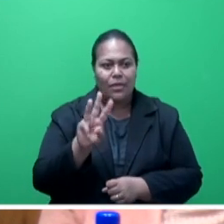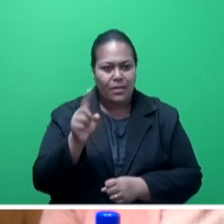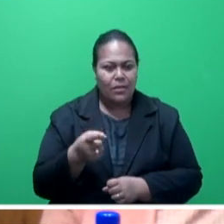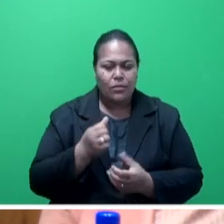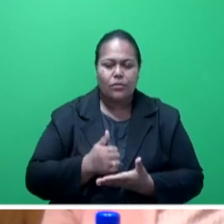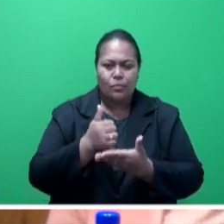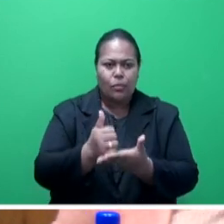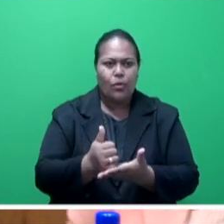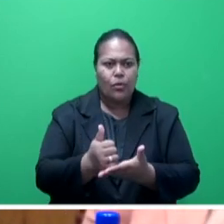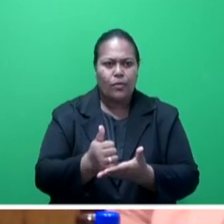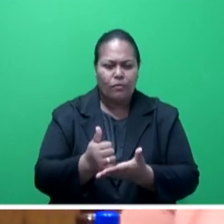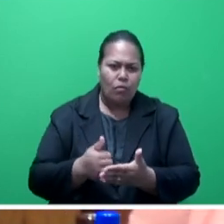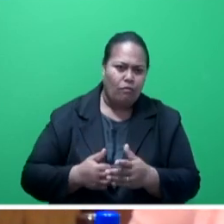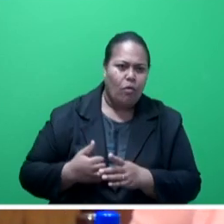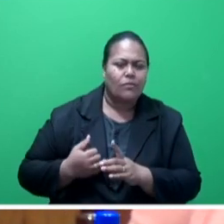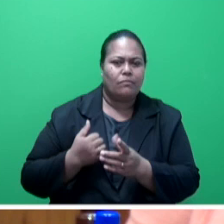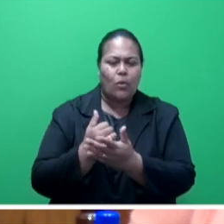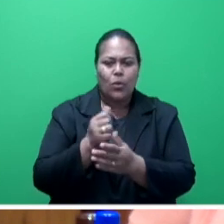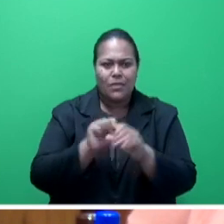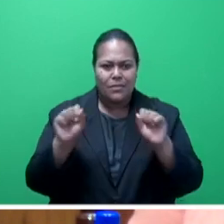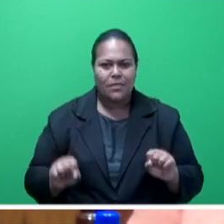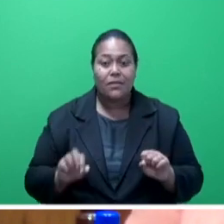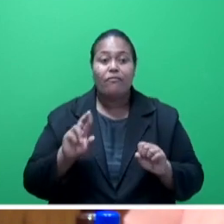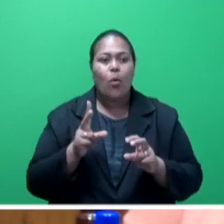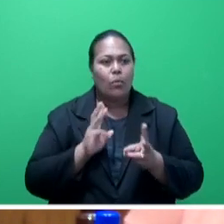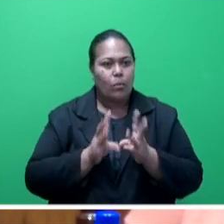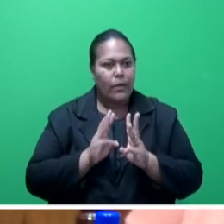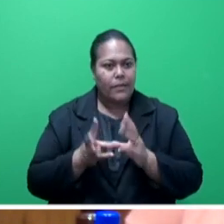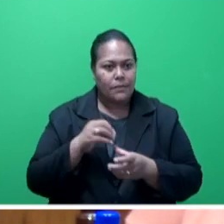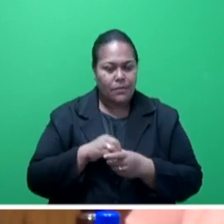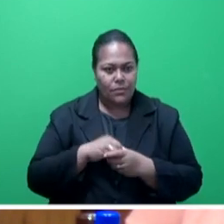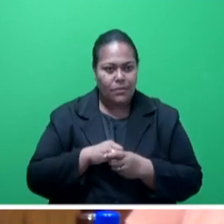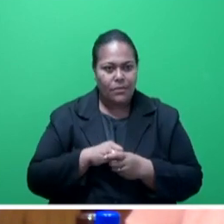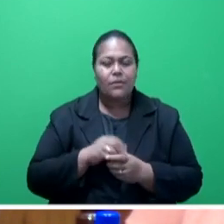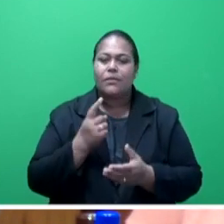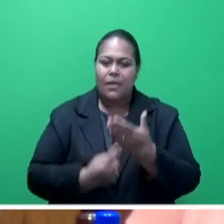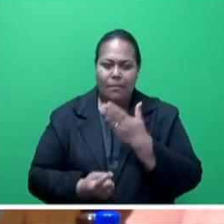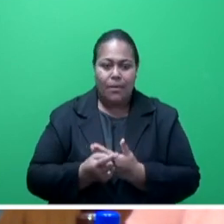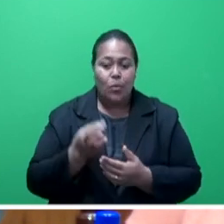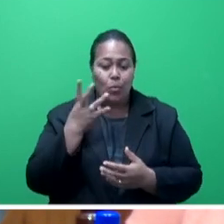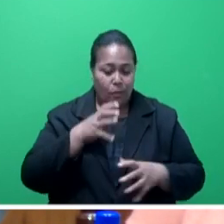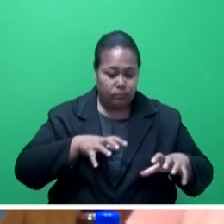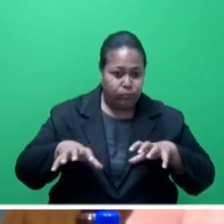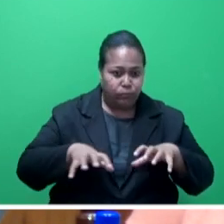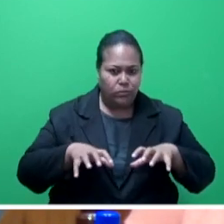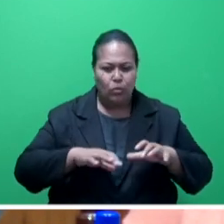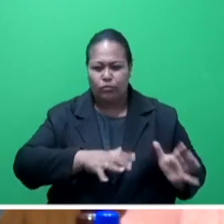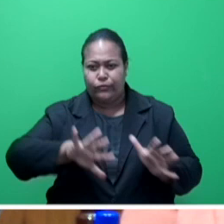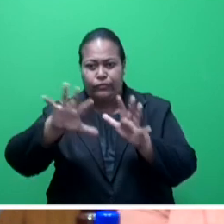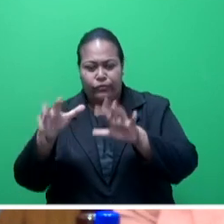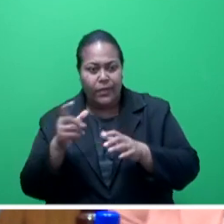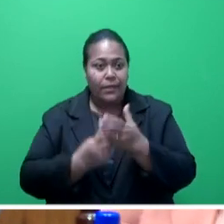and spare parts for our seismic network. This strengthens and builds resilience in our earthquake and tsunami detection